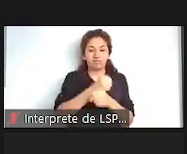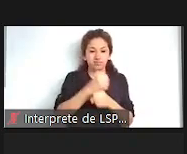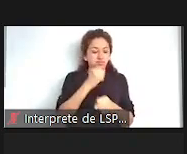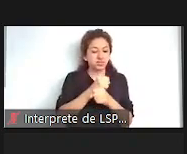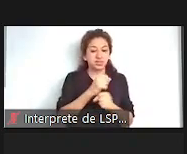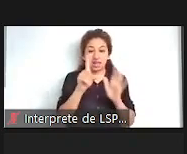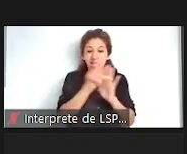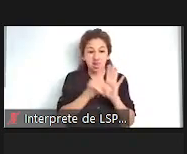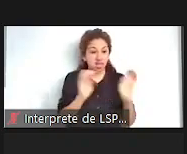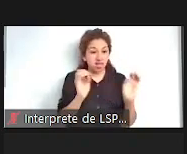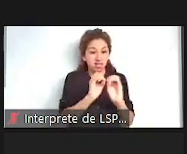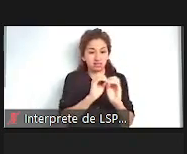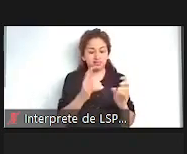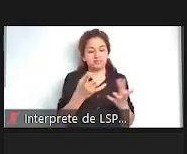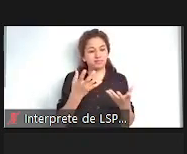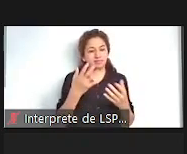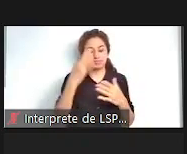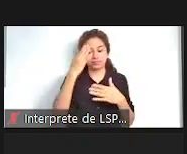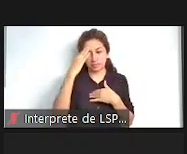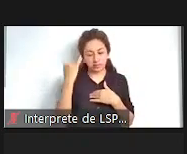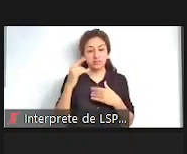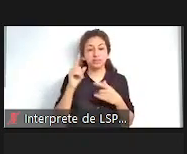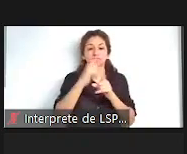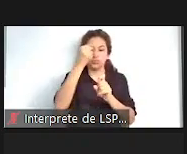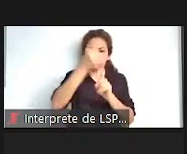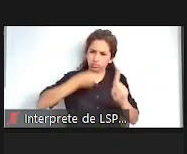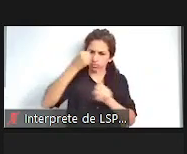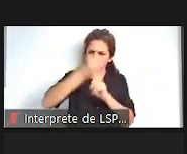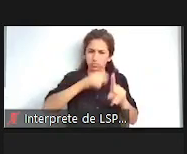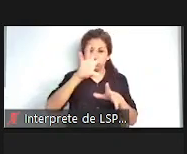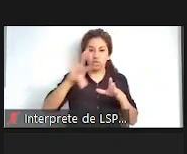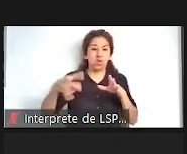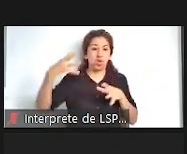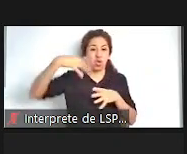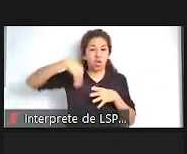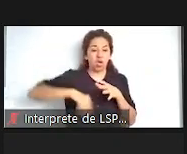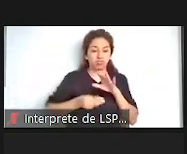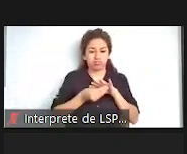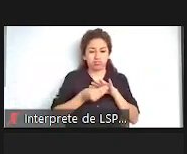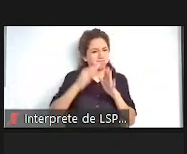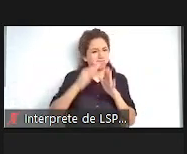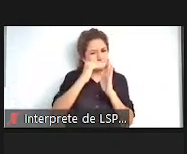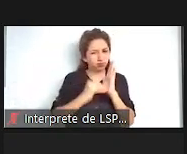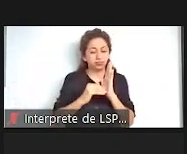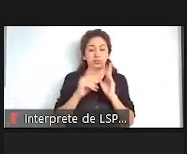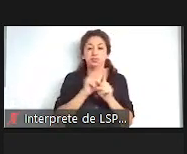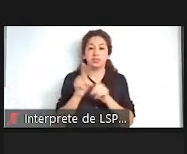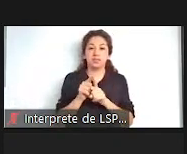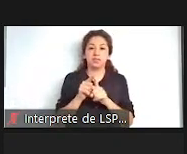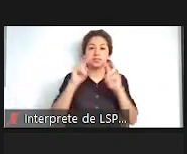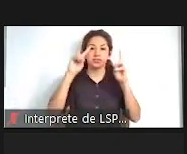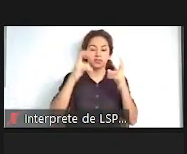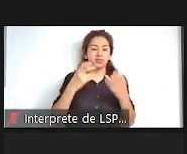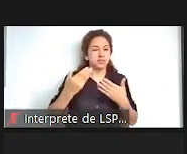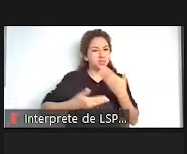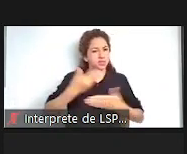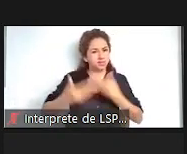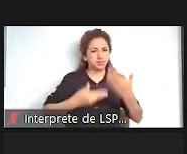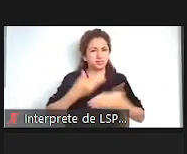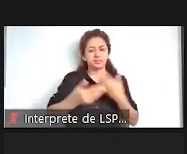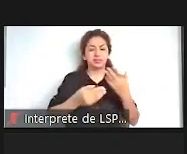informality the fight against corruption the promotion of a policy of where prevention for